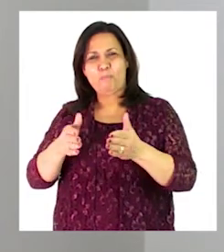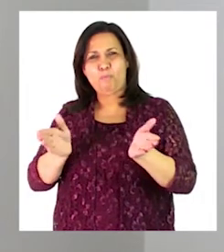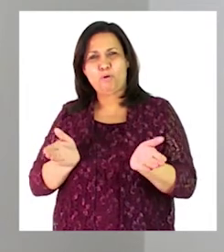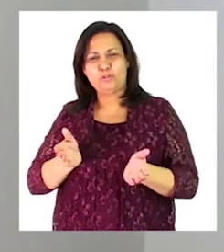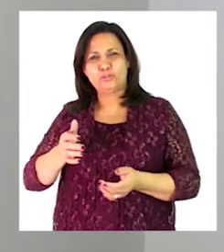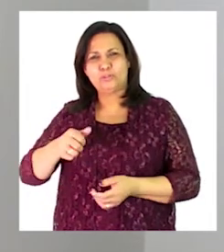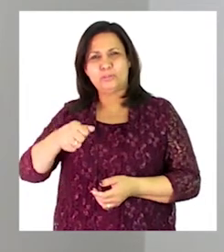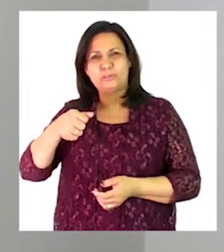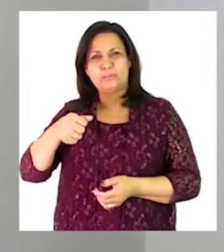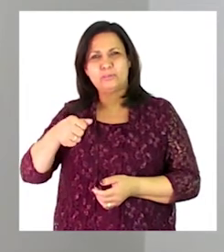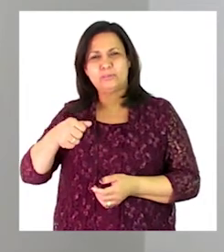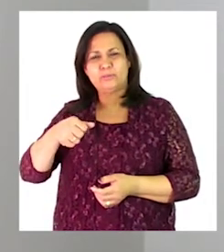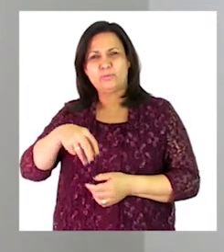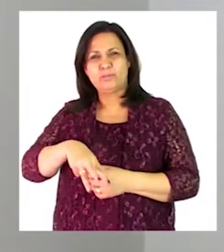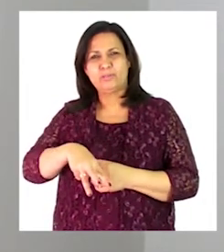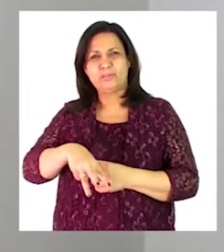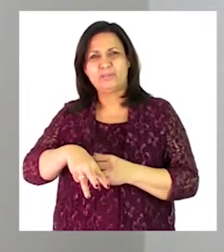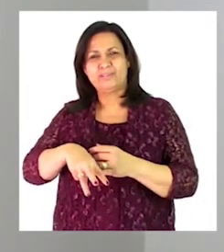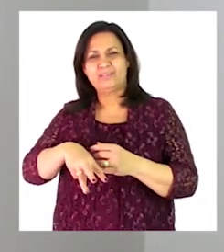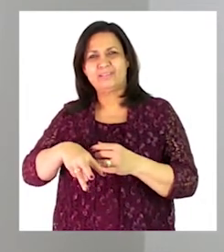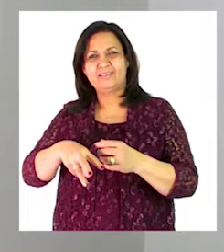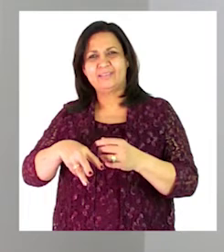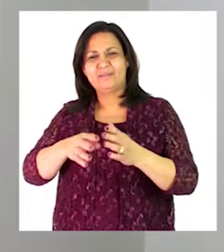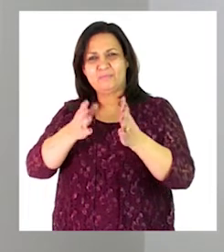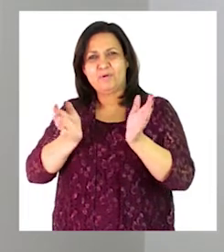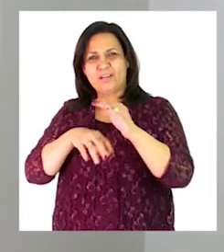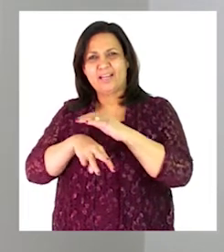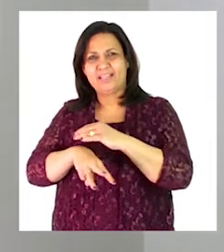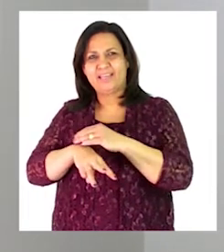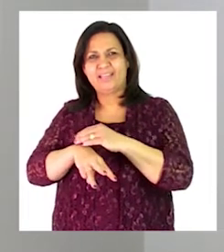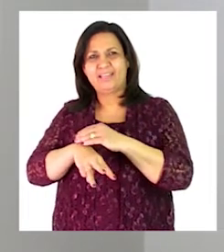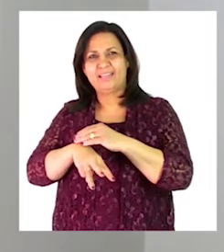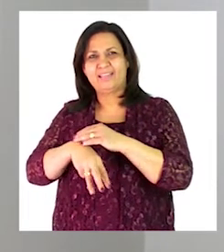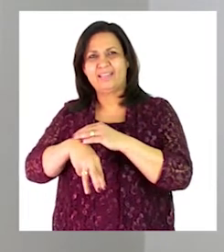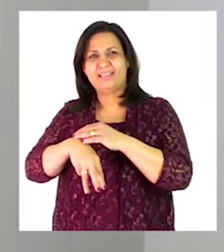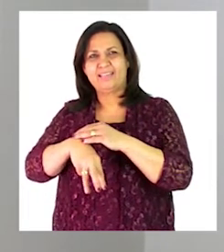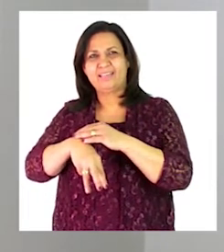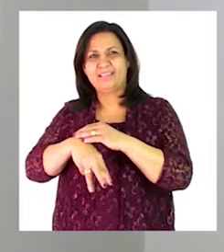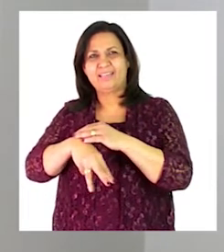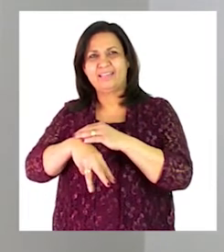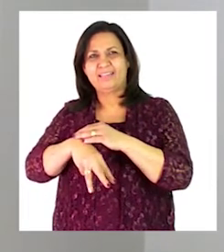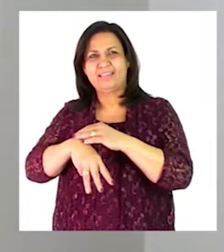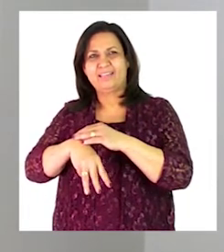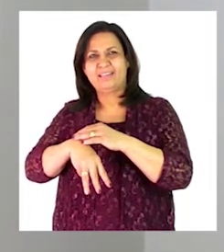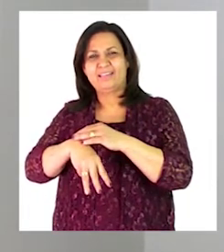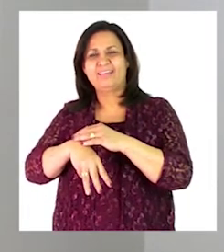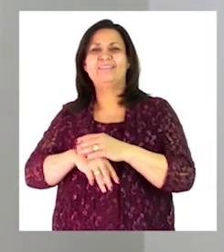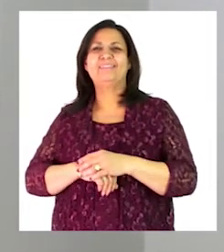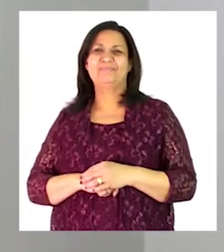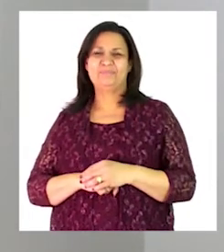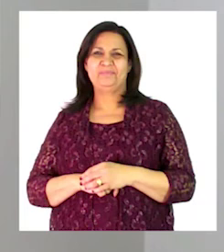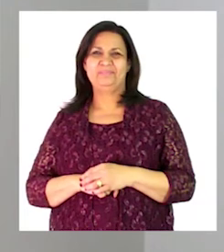we call this pot a 3-legged pot. It has some curvy